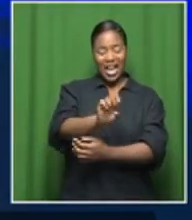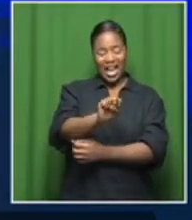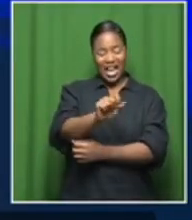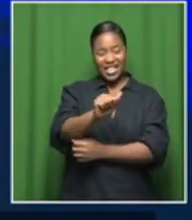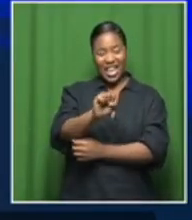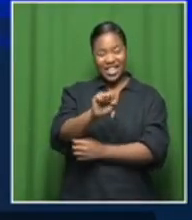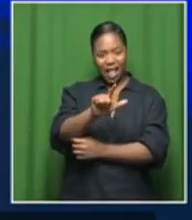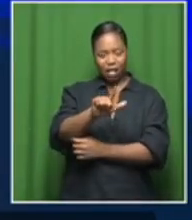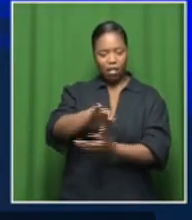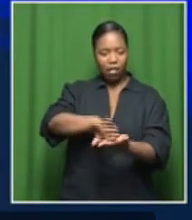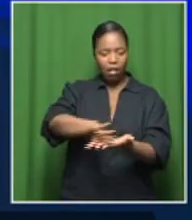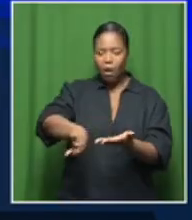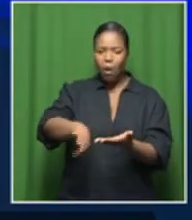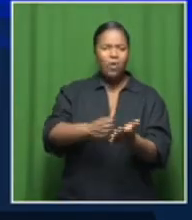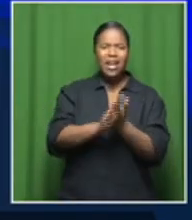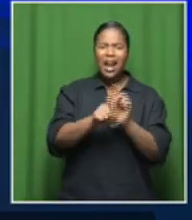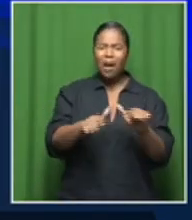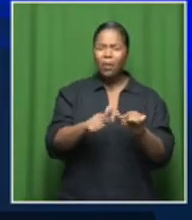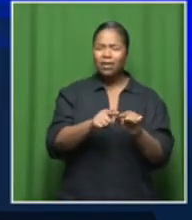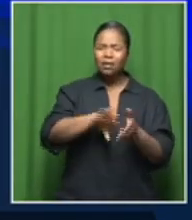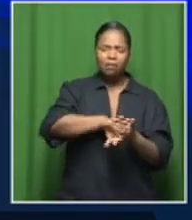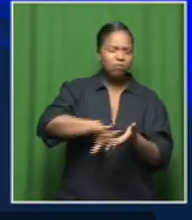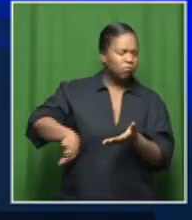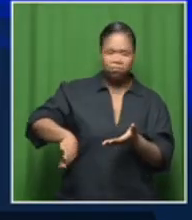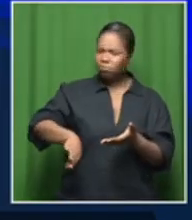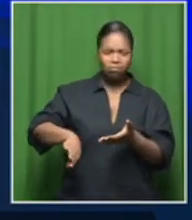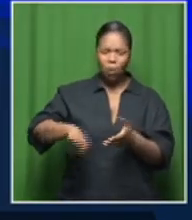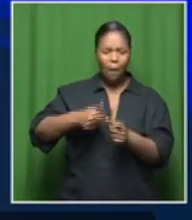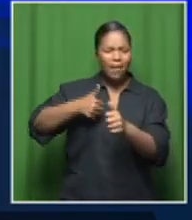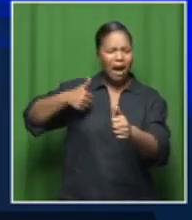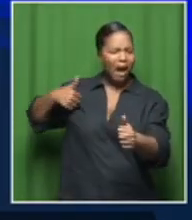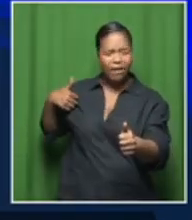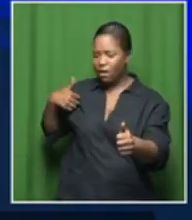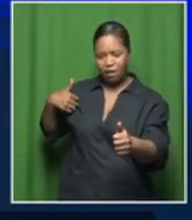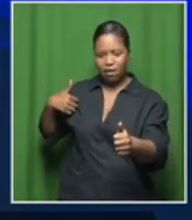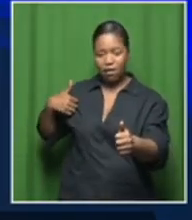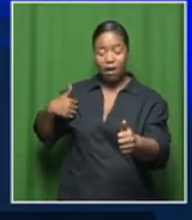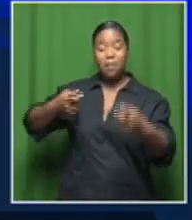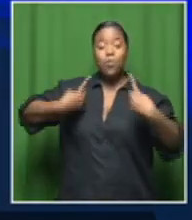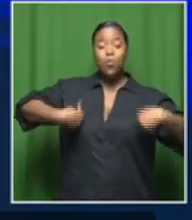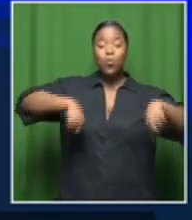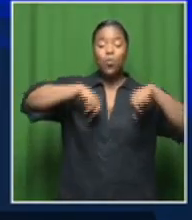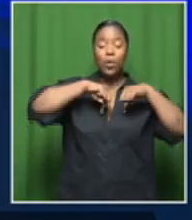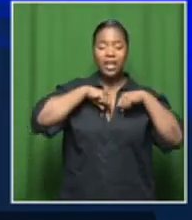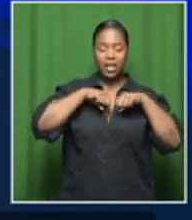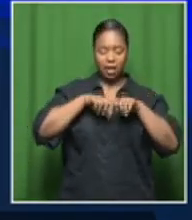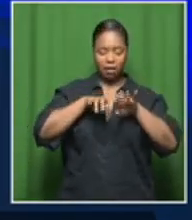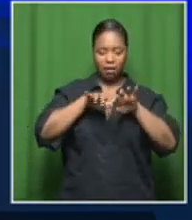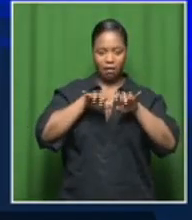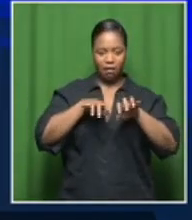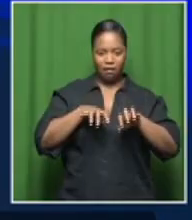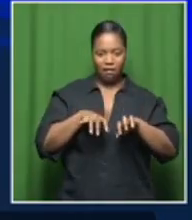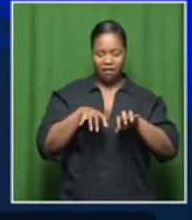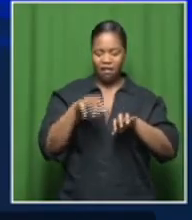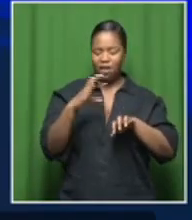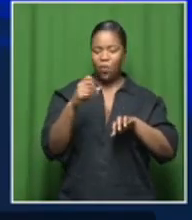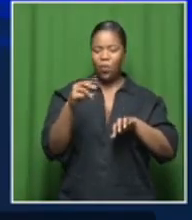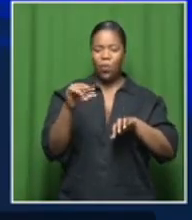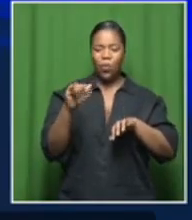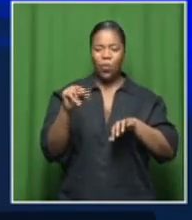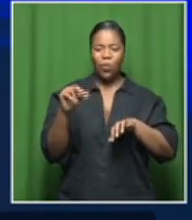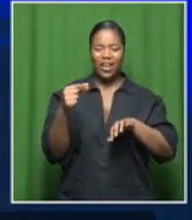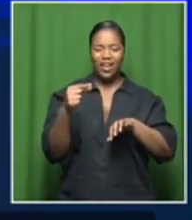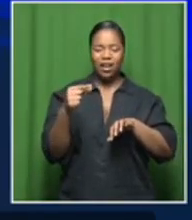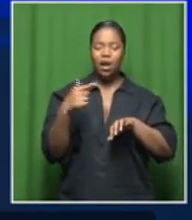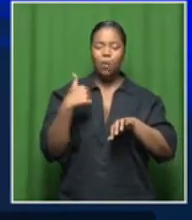left behind. Yes. But at the same time, we as software engineers or computer programmers, we are not only bringing